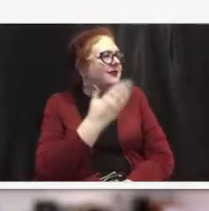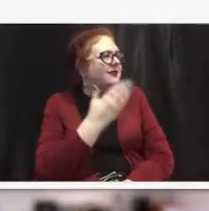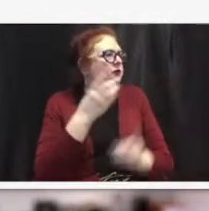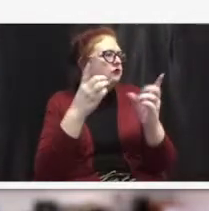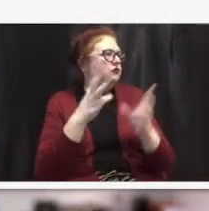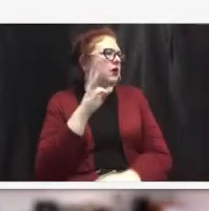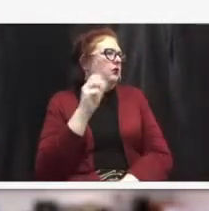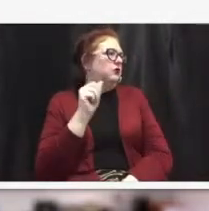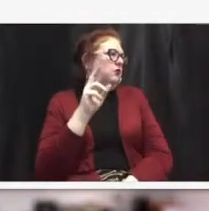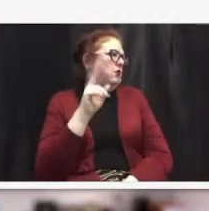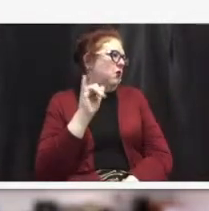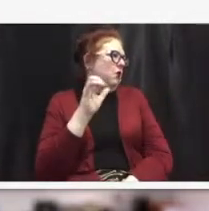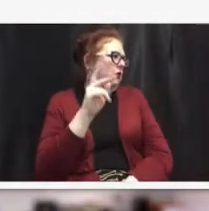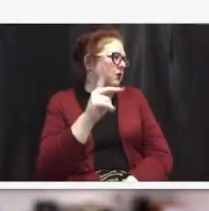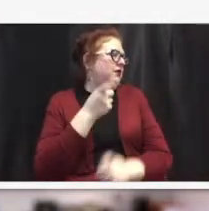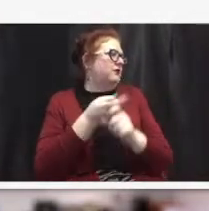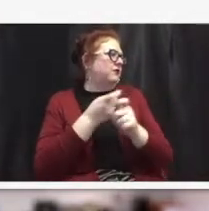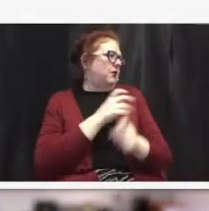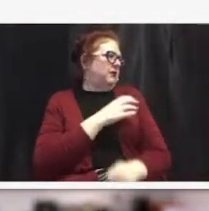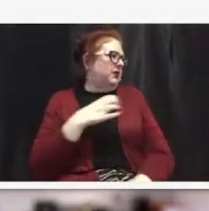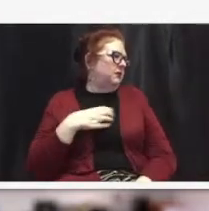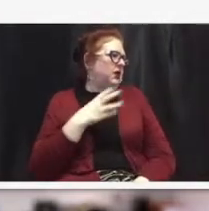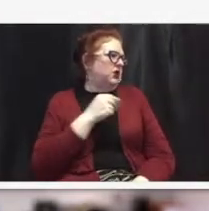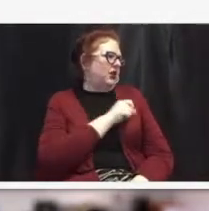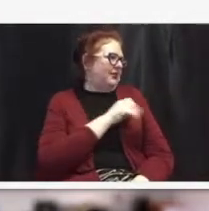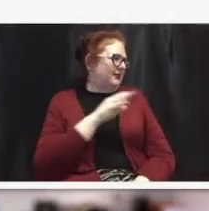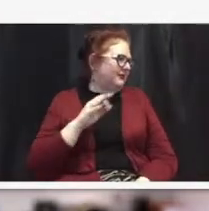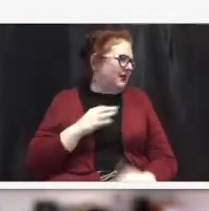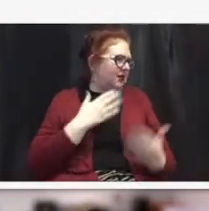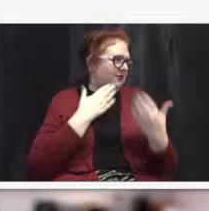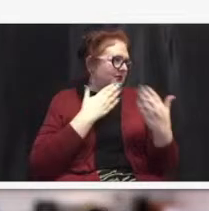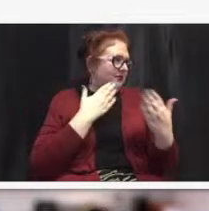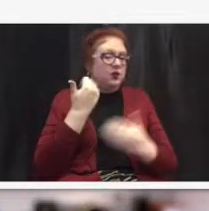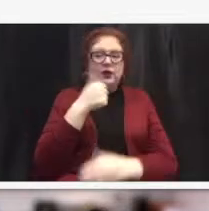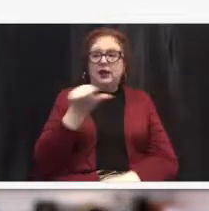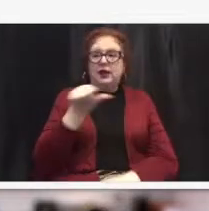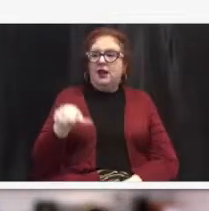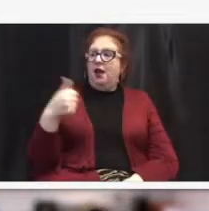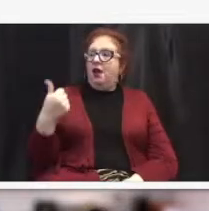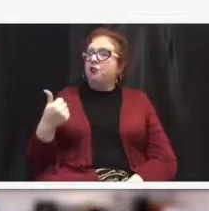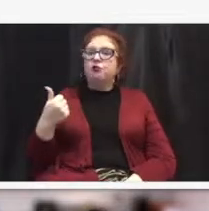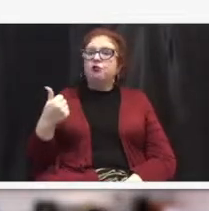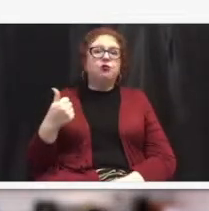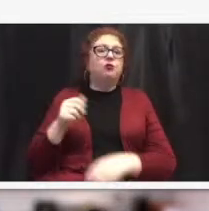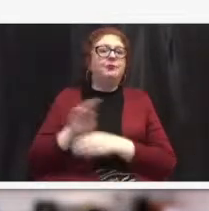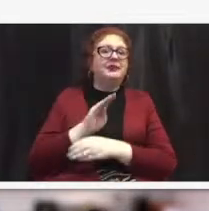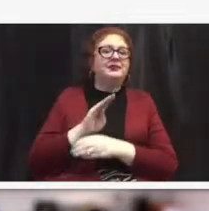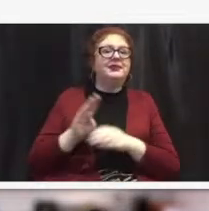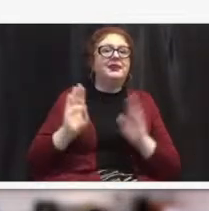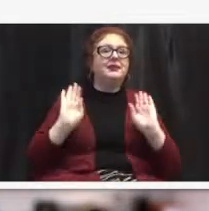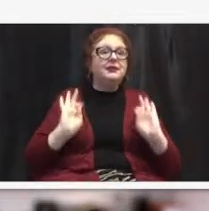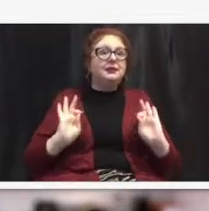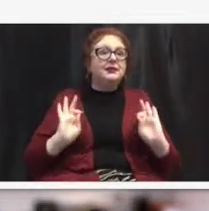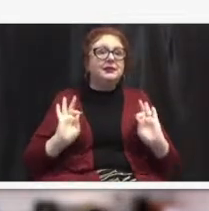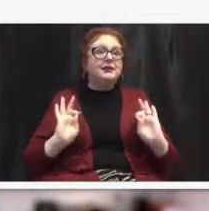commission, staff. Thank you. Do we have any other business, lady, gentlemen? If not,